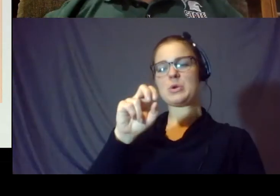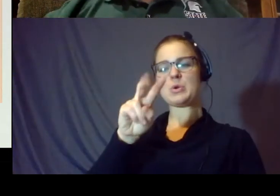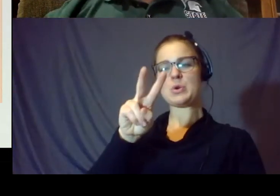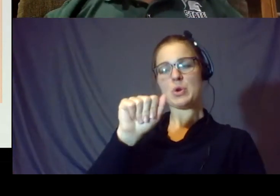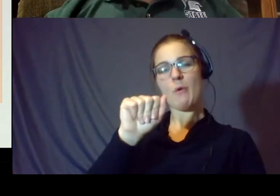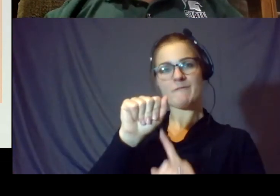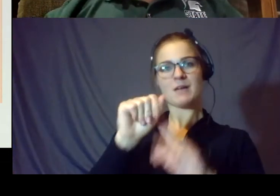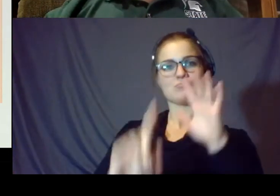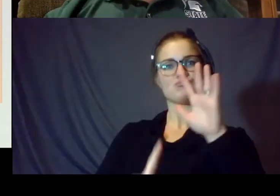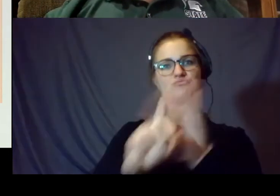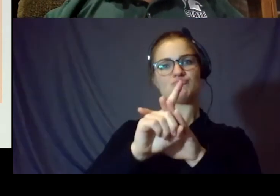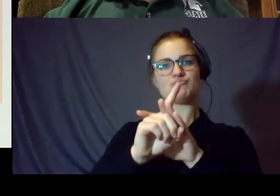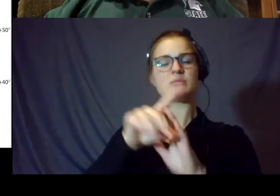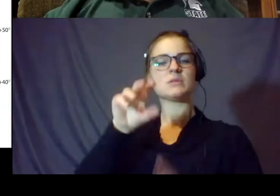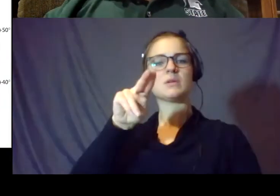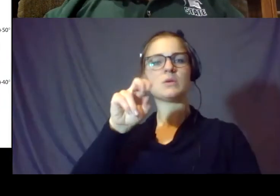them a nova.